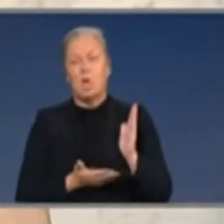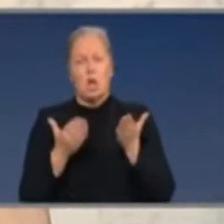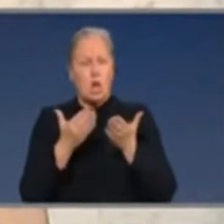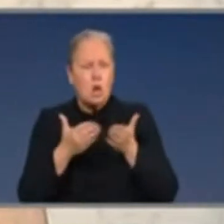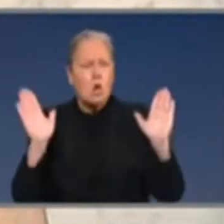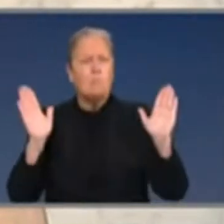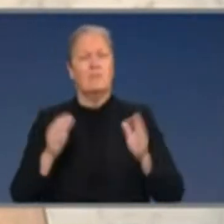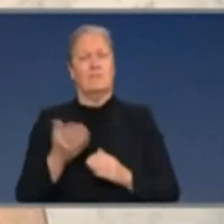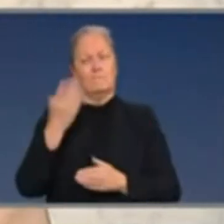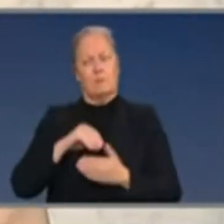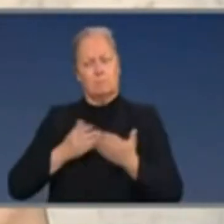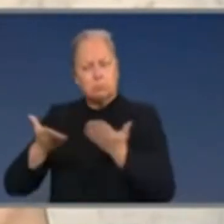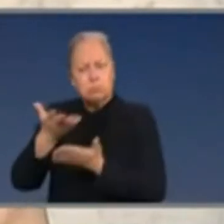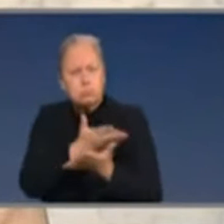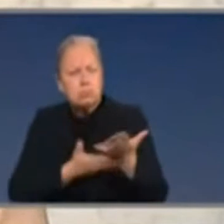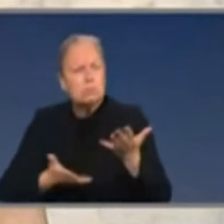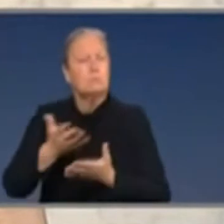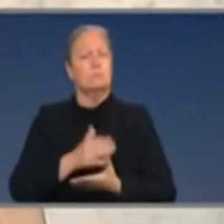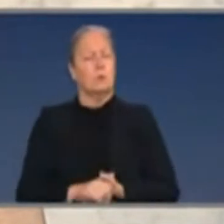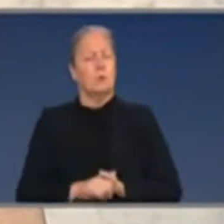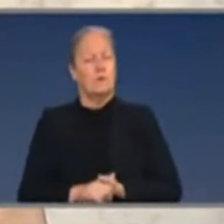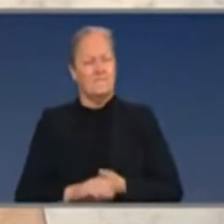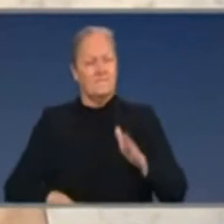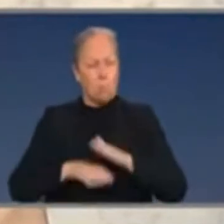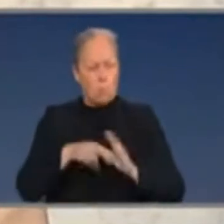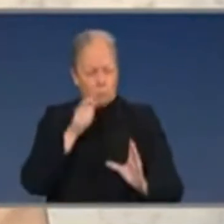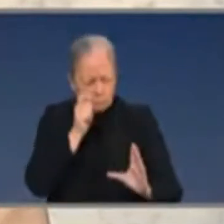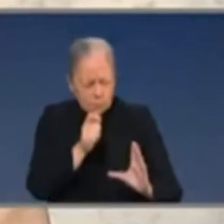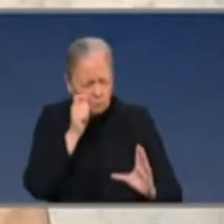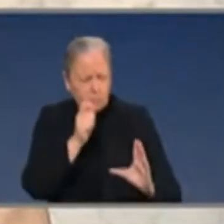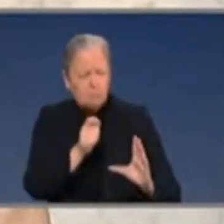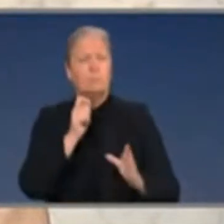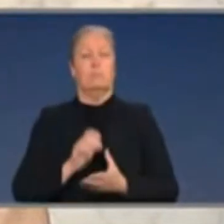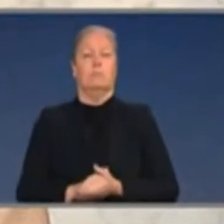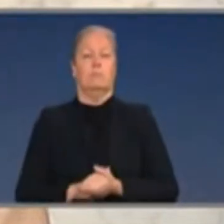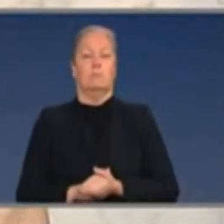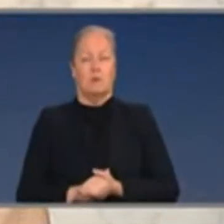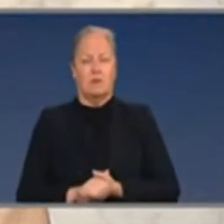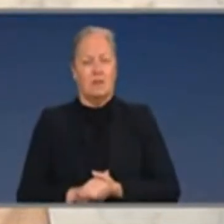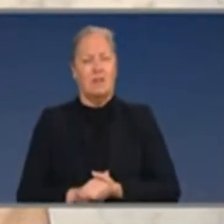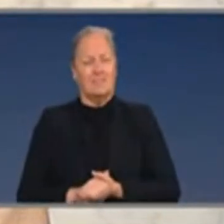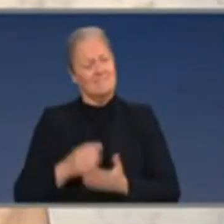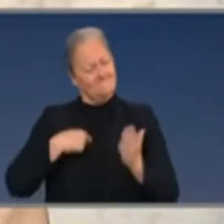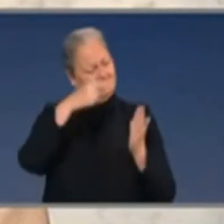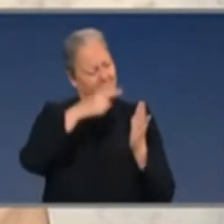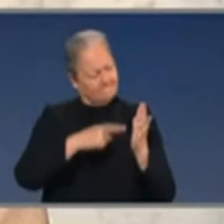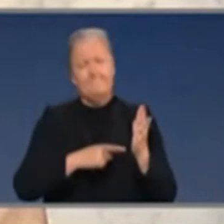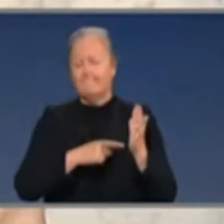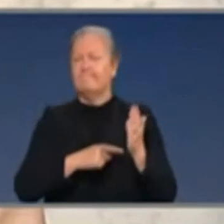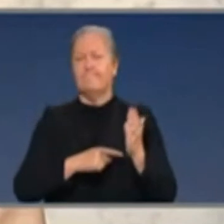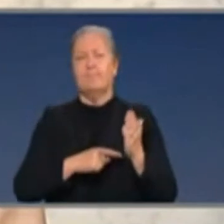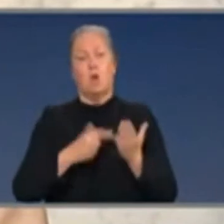transparency, the most monitoring, and the most accountable mechanisms that have ever been included in an